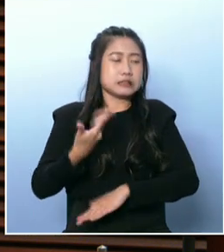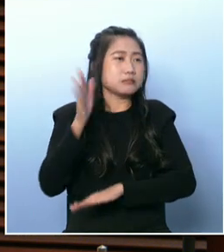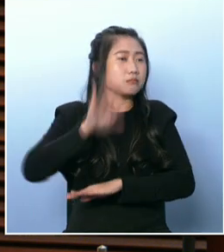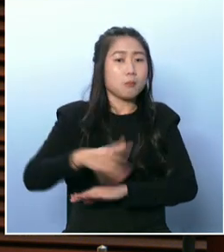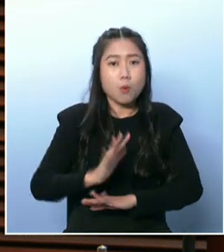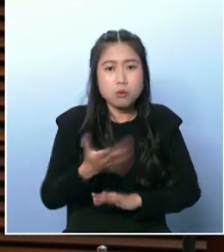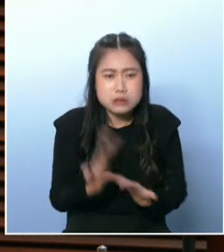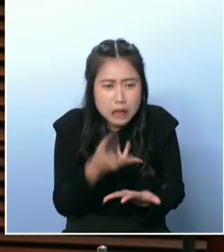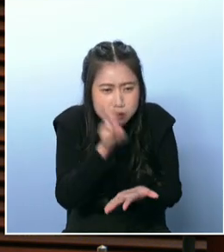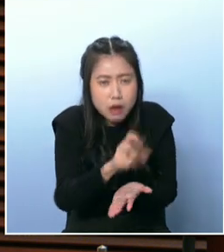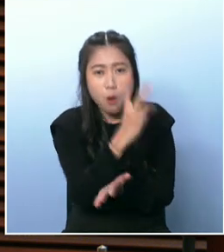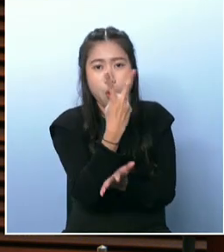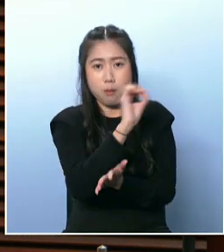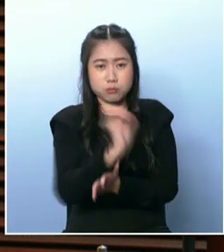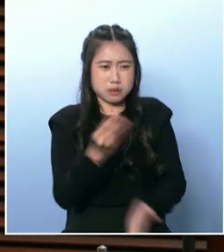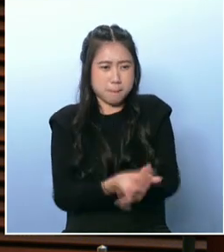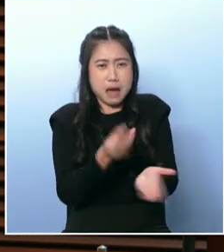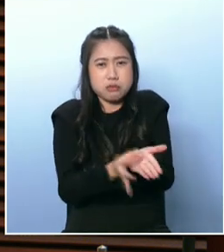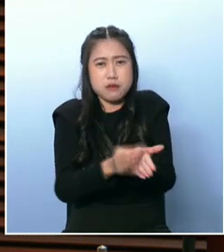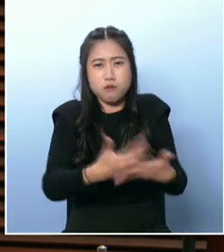for such facilities.